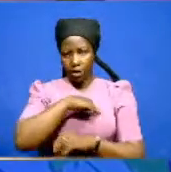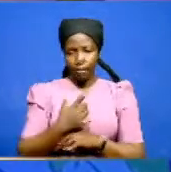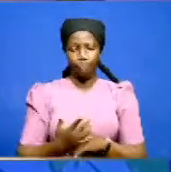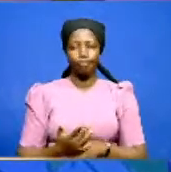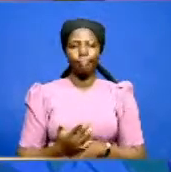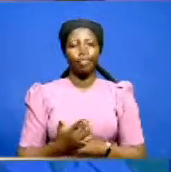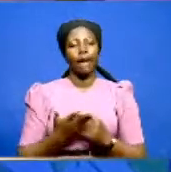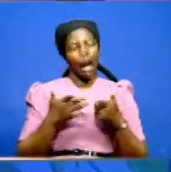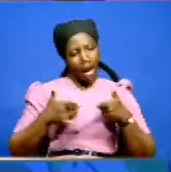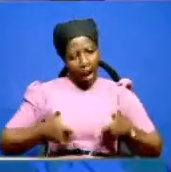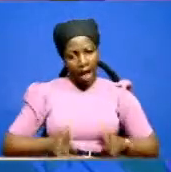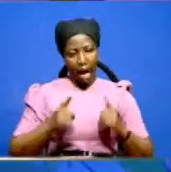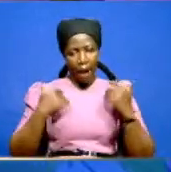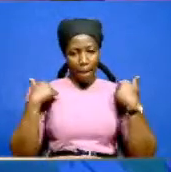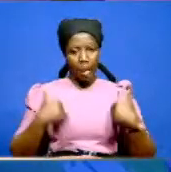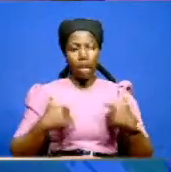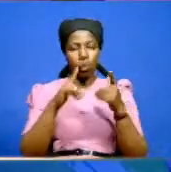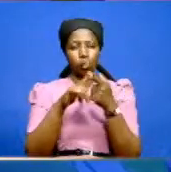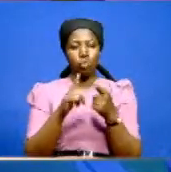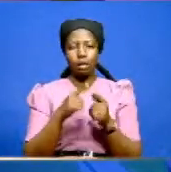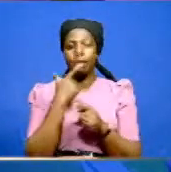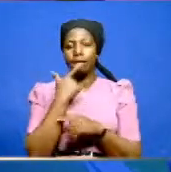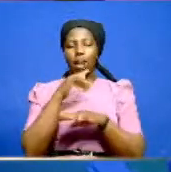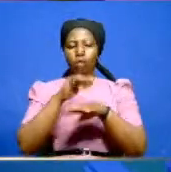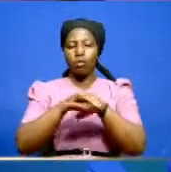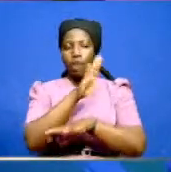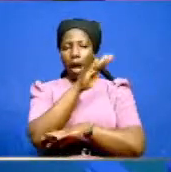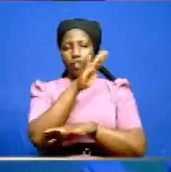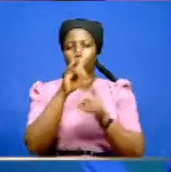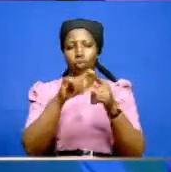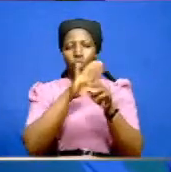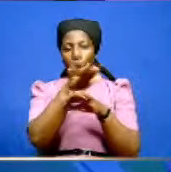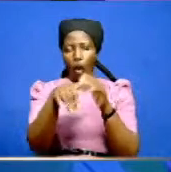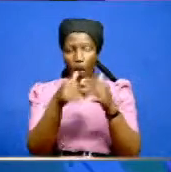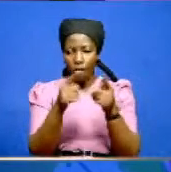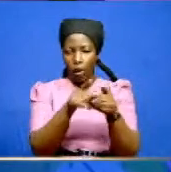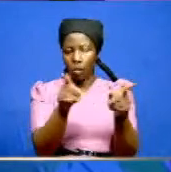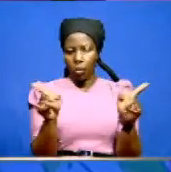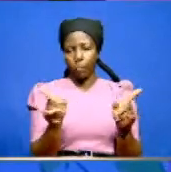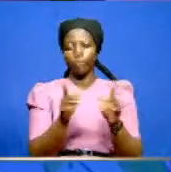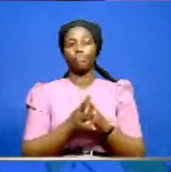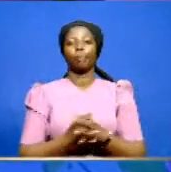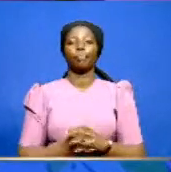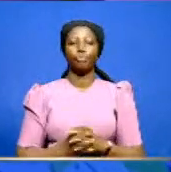Let me say a very good afternoon to you all.